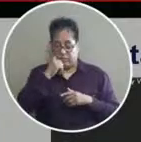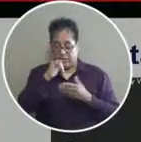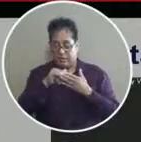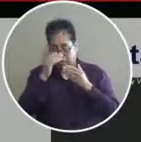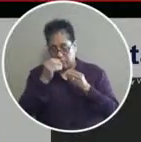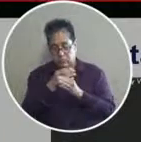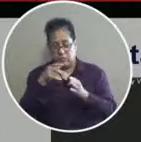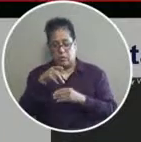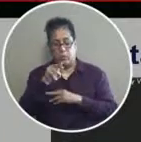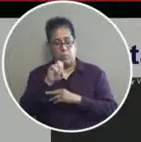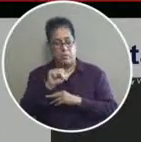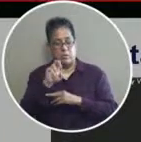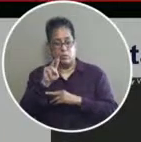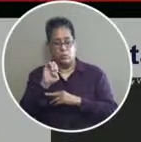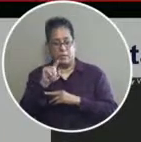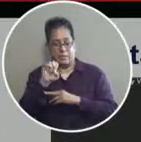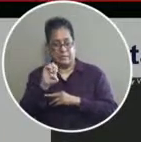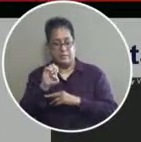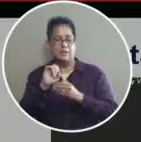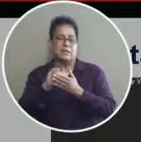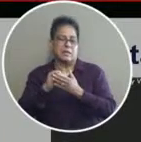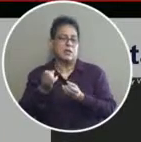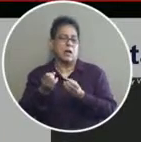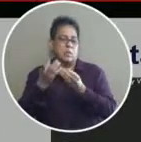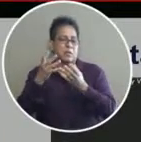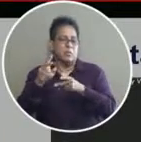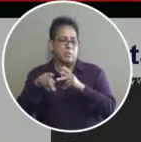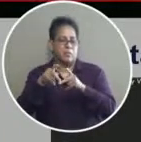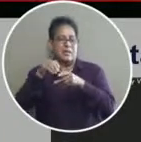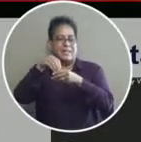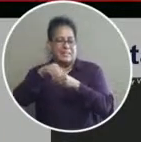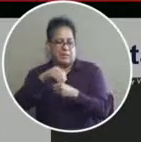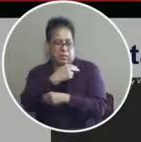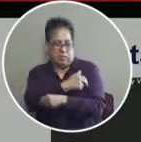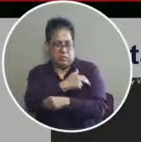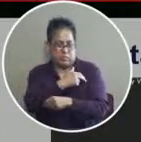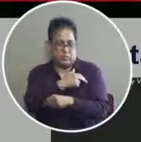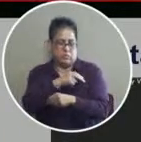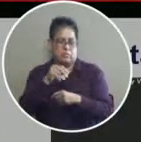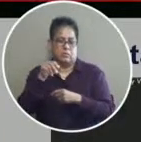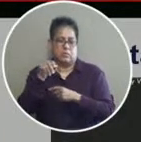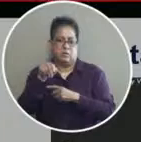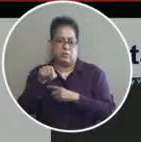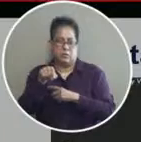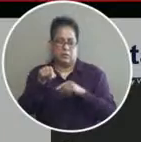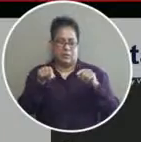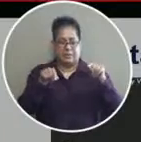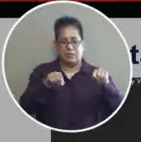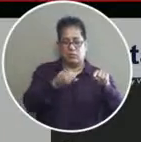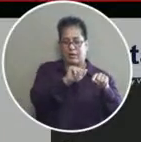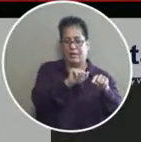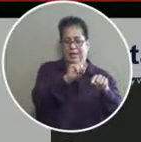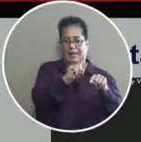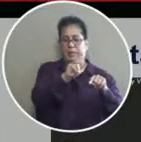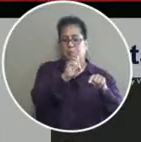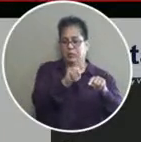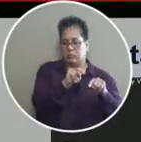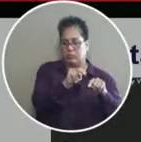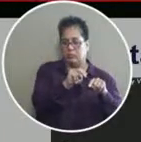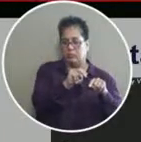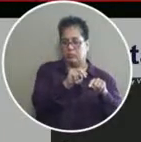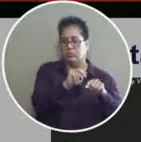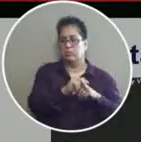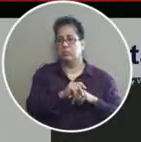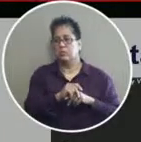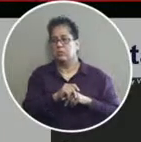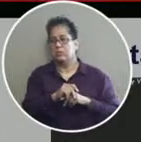the press releases, it's just the actual number of people in the hospital, and this is new admissions. Okay, and you're just